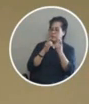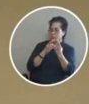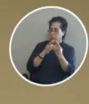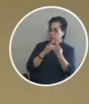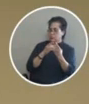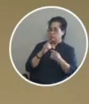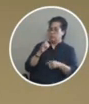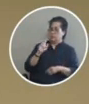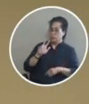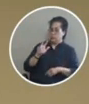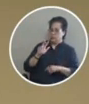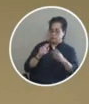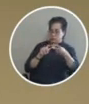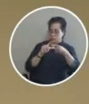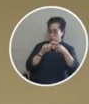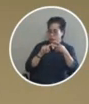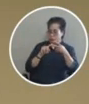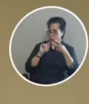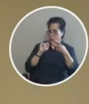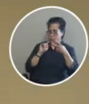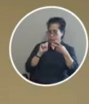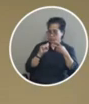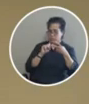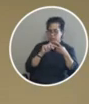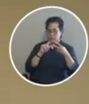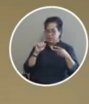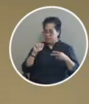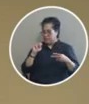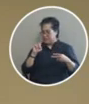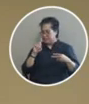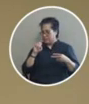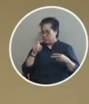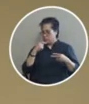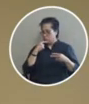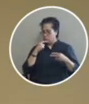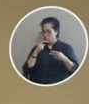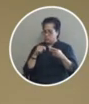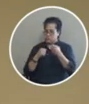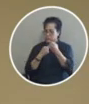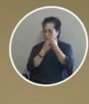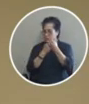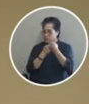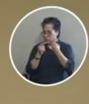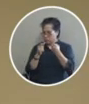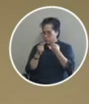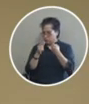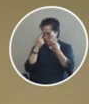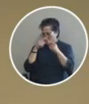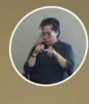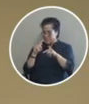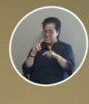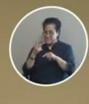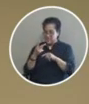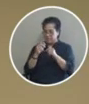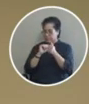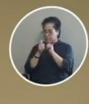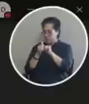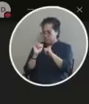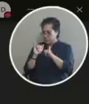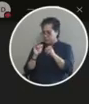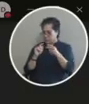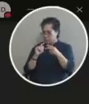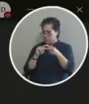Hernandez on the 2 items. Representative Anello, you had seconded the first amendment. Do you agree to the second amendment as